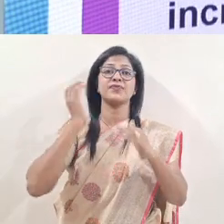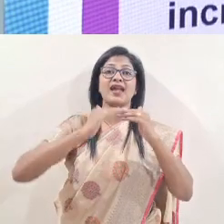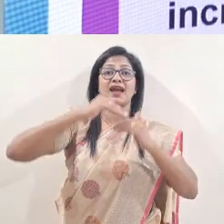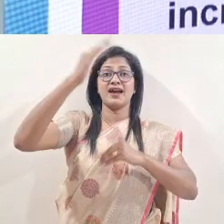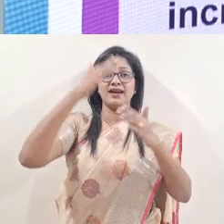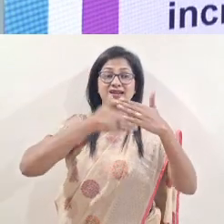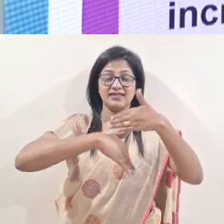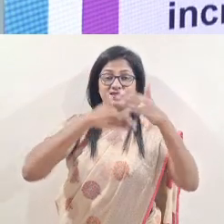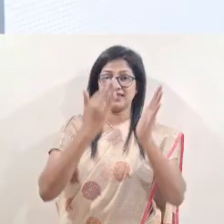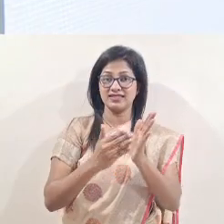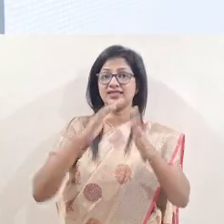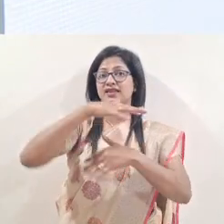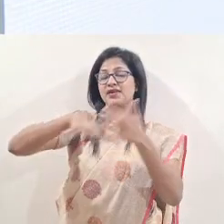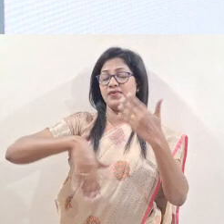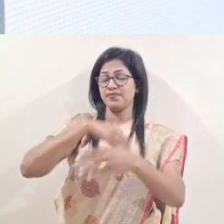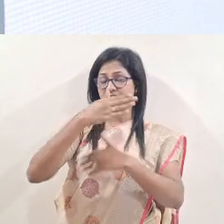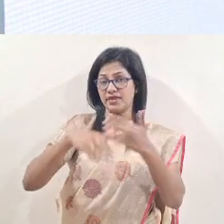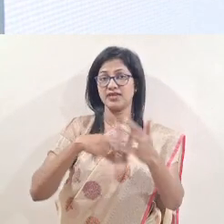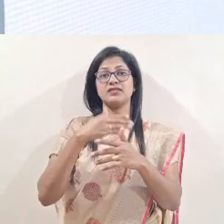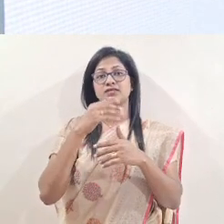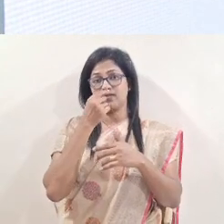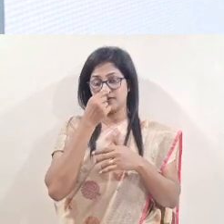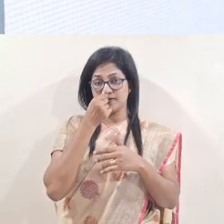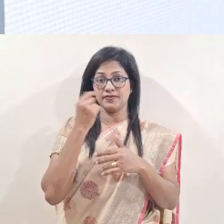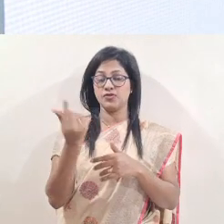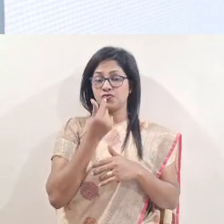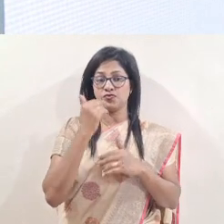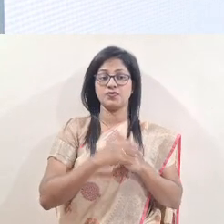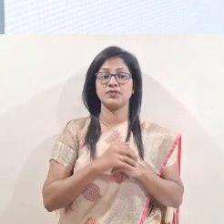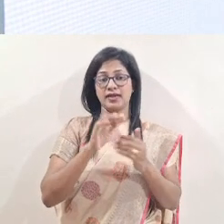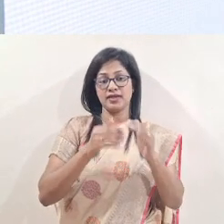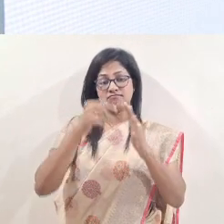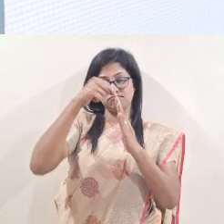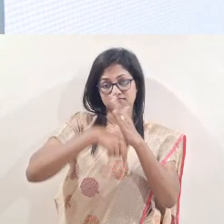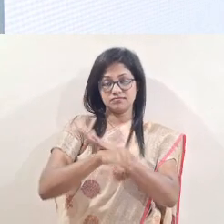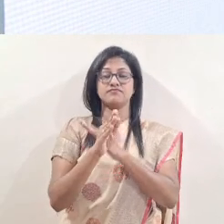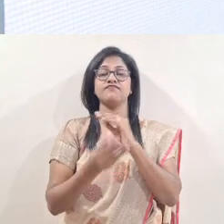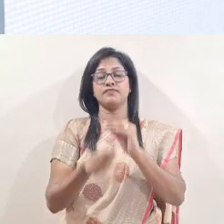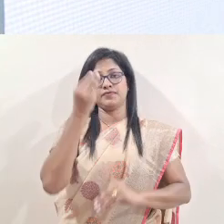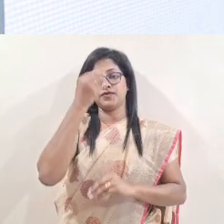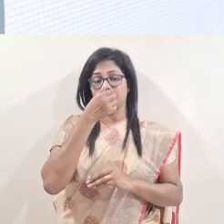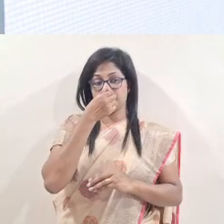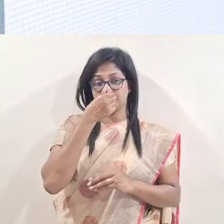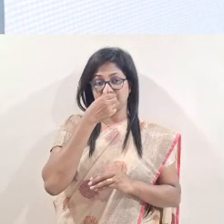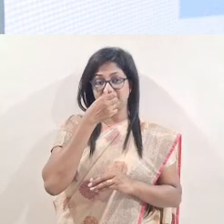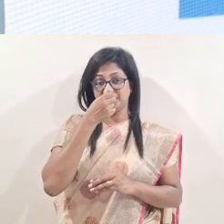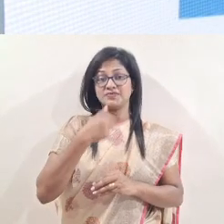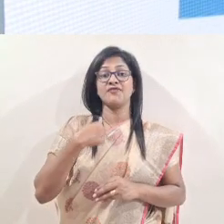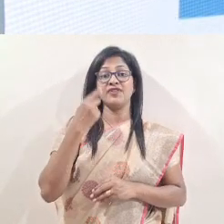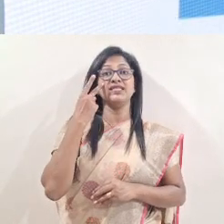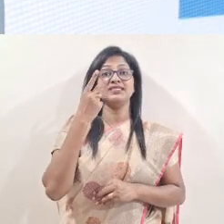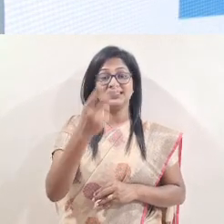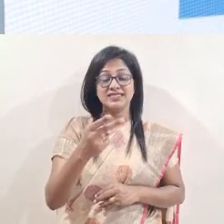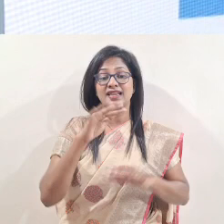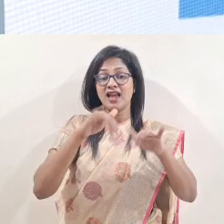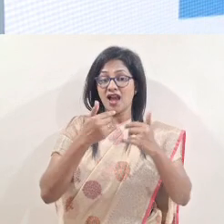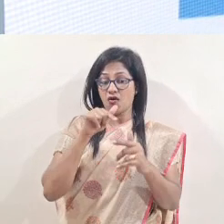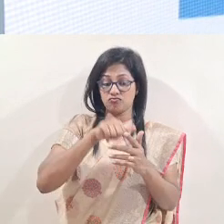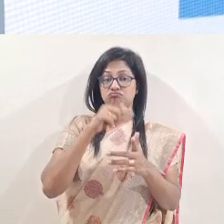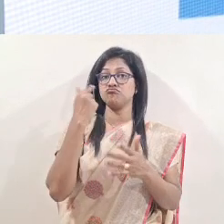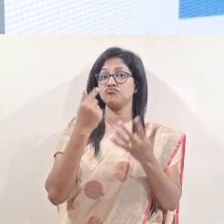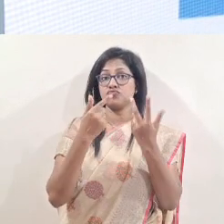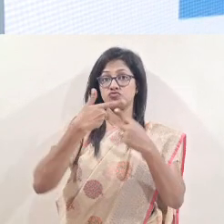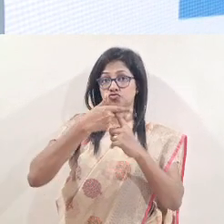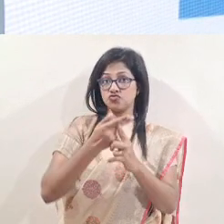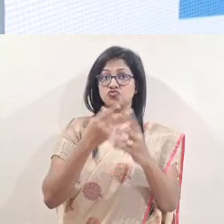and densify more. So in this regard, we would like to see how this can be a potential tool for Indian context.